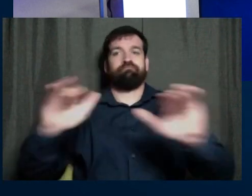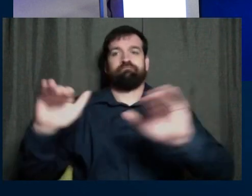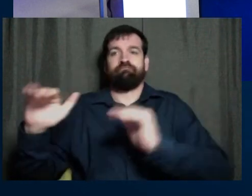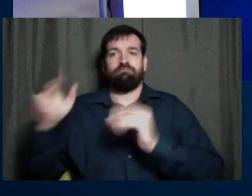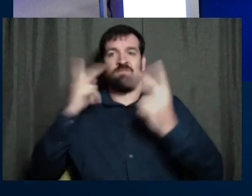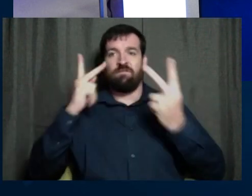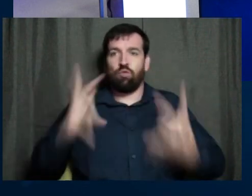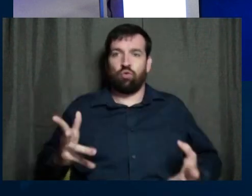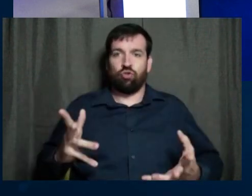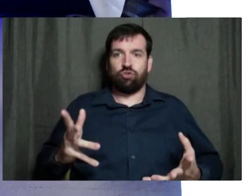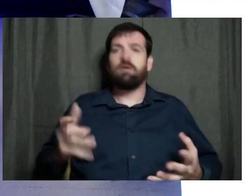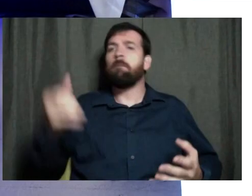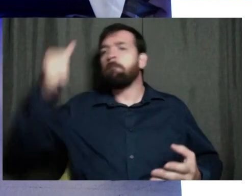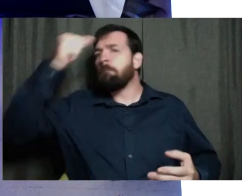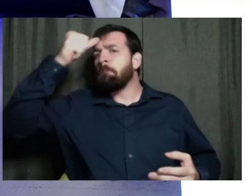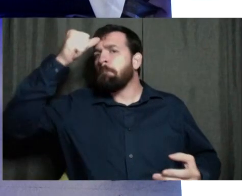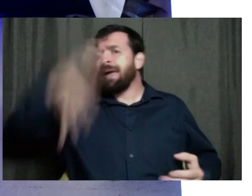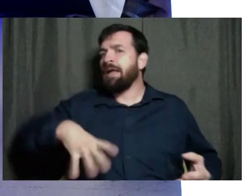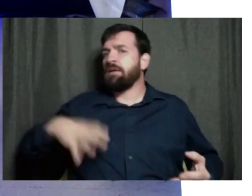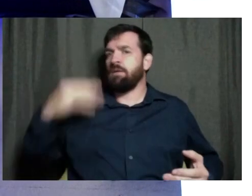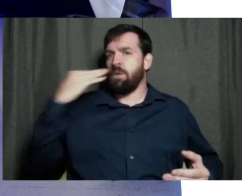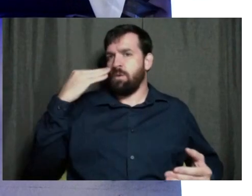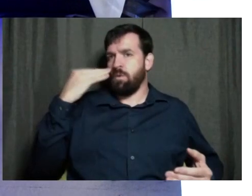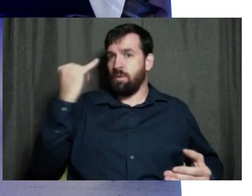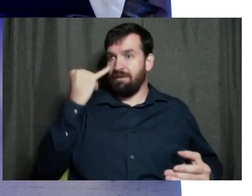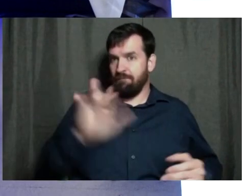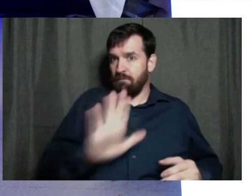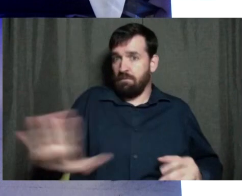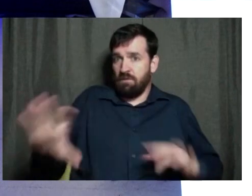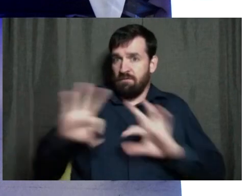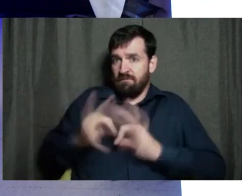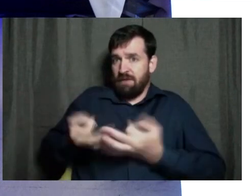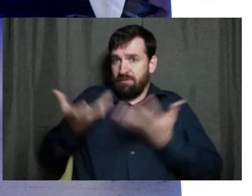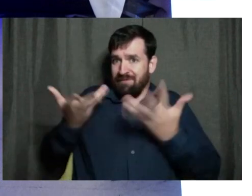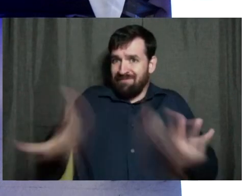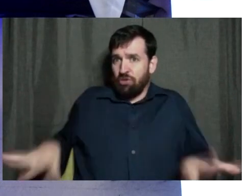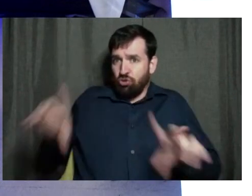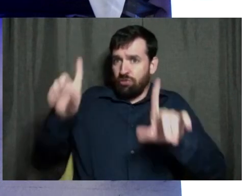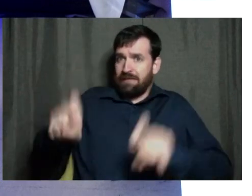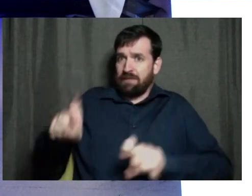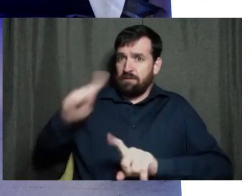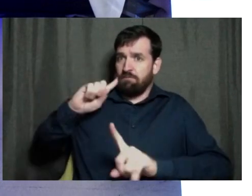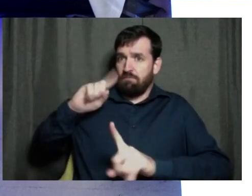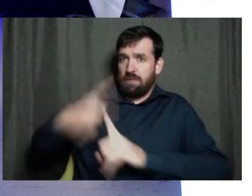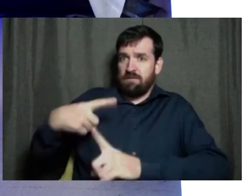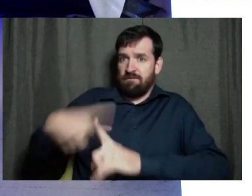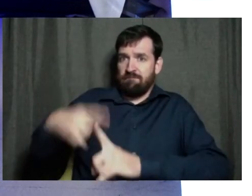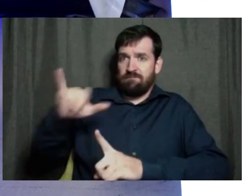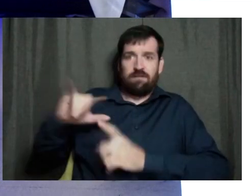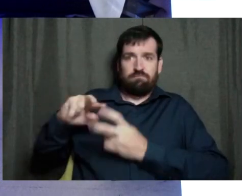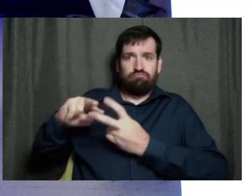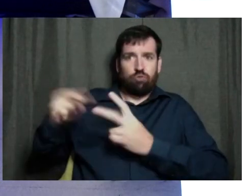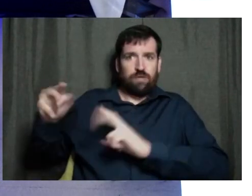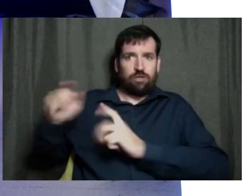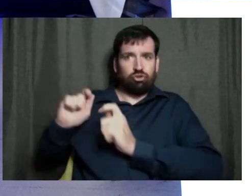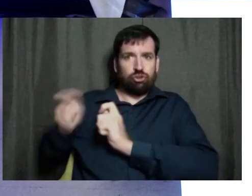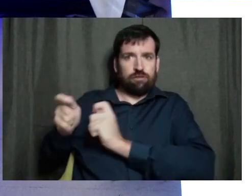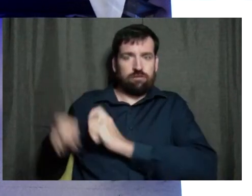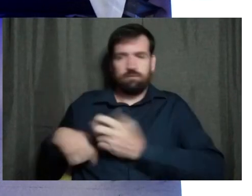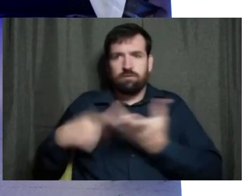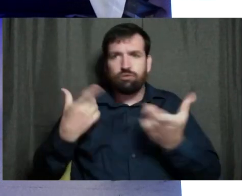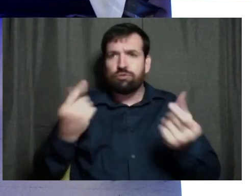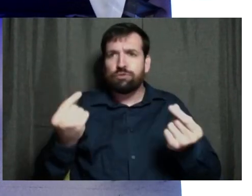should men know if somebody in their family has tested positive for this mutation? How could that affect them? And then what should they do? They